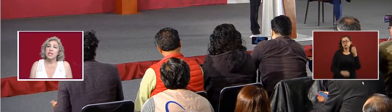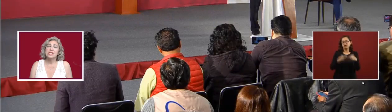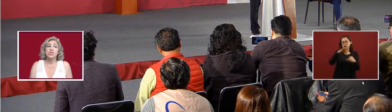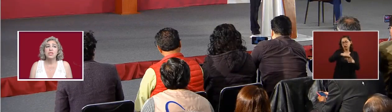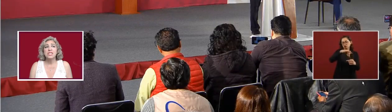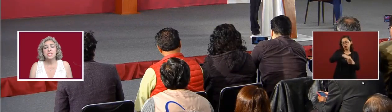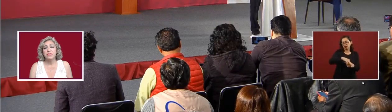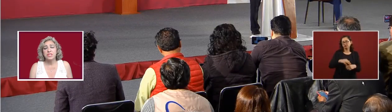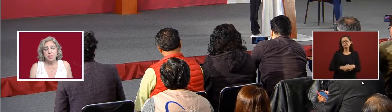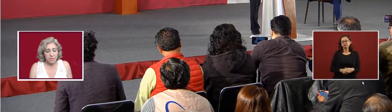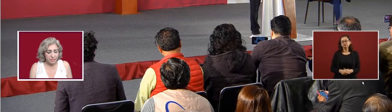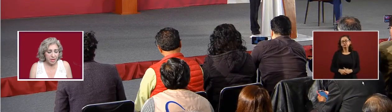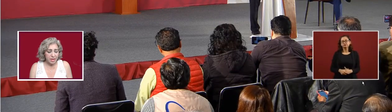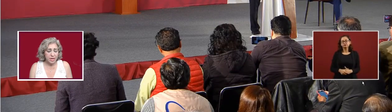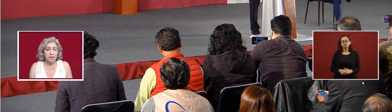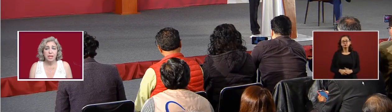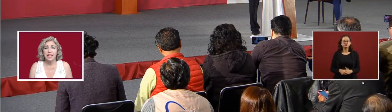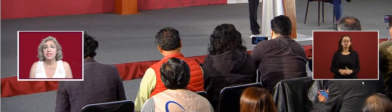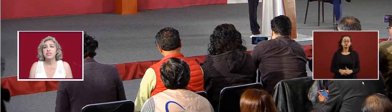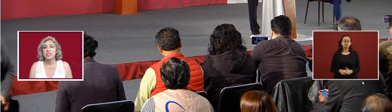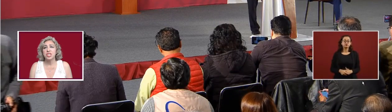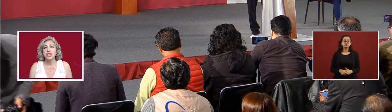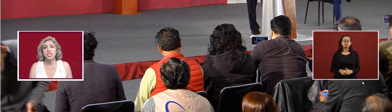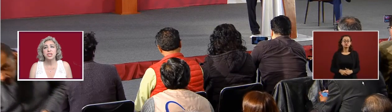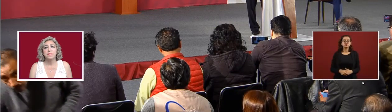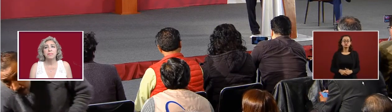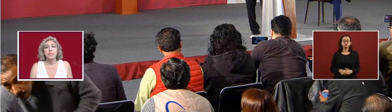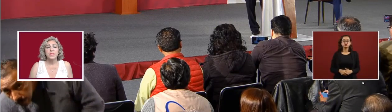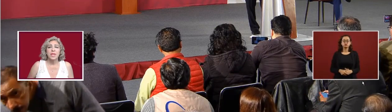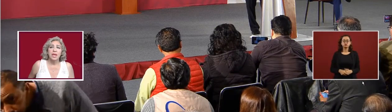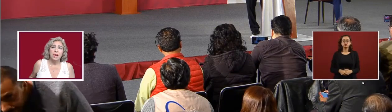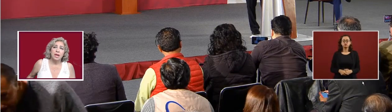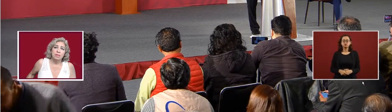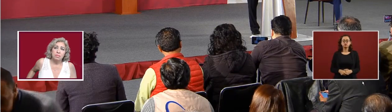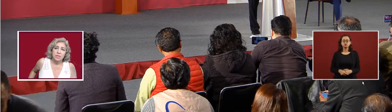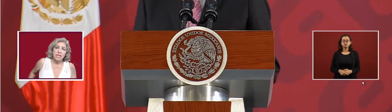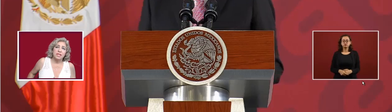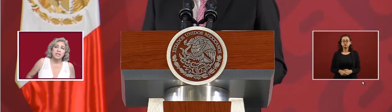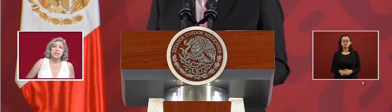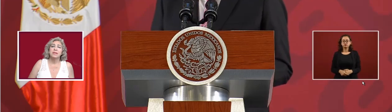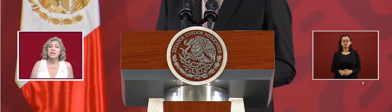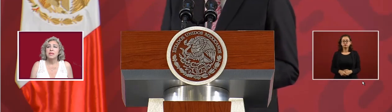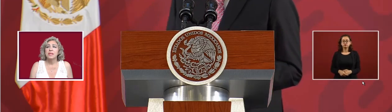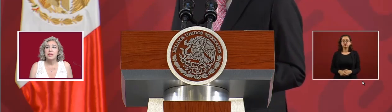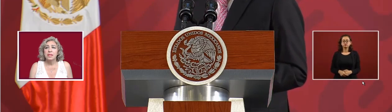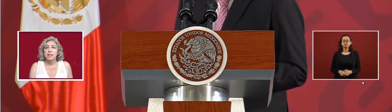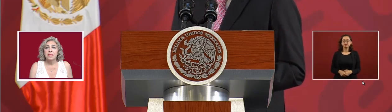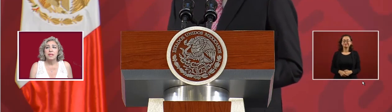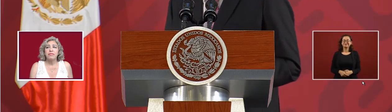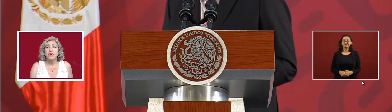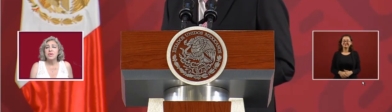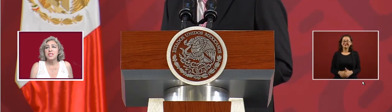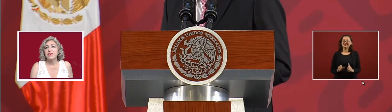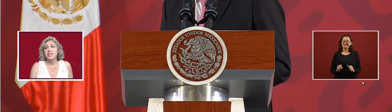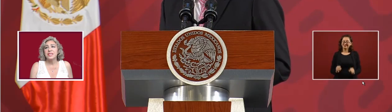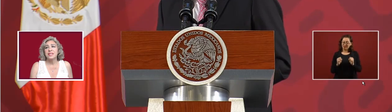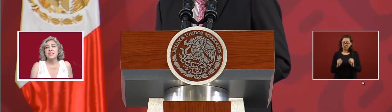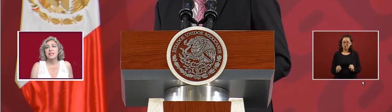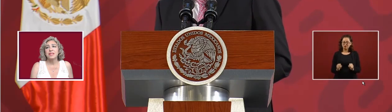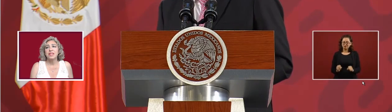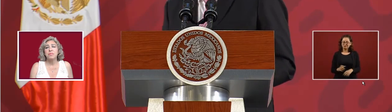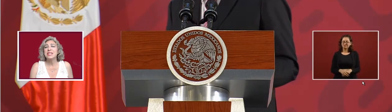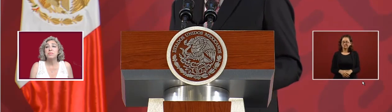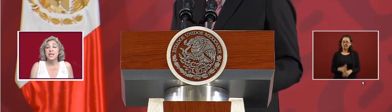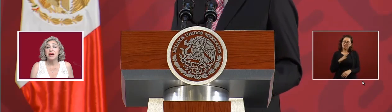so this is the first time they've had an electoral judge that of course there is